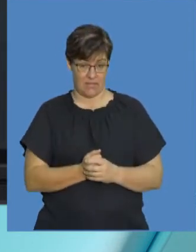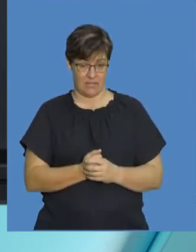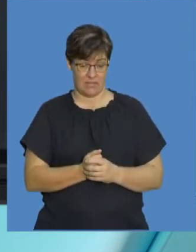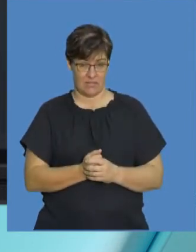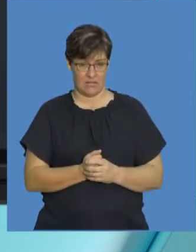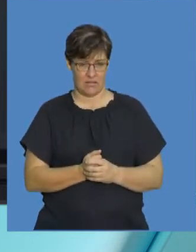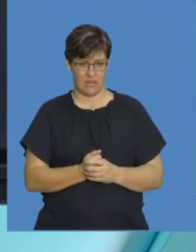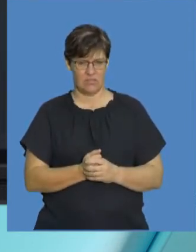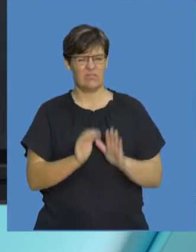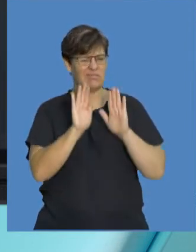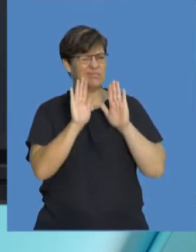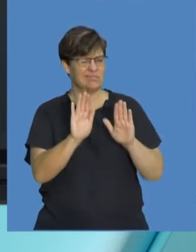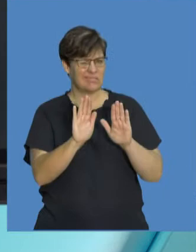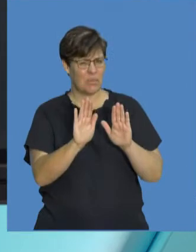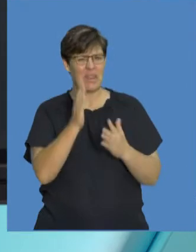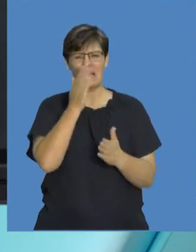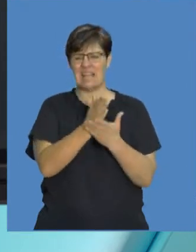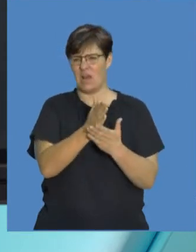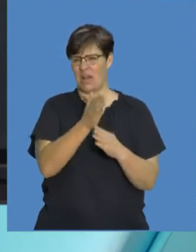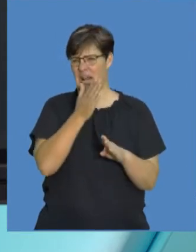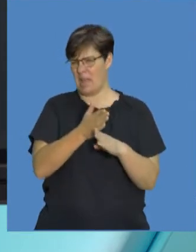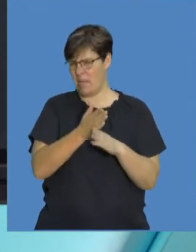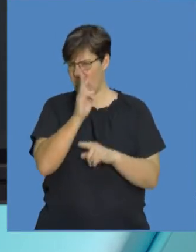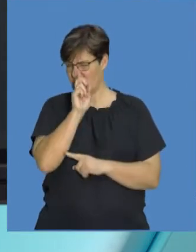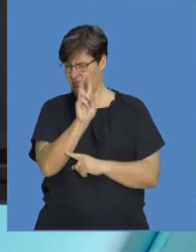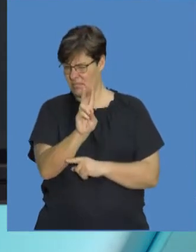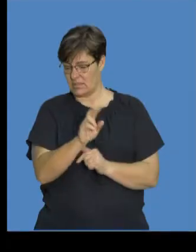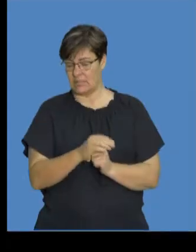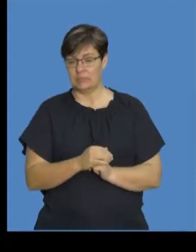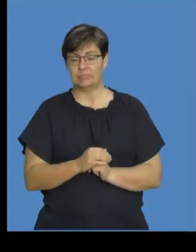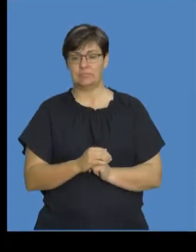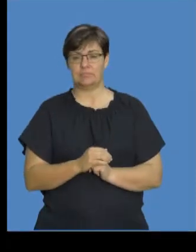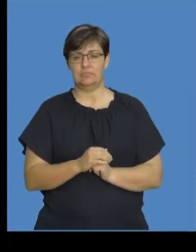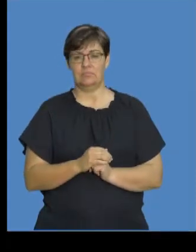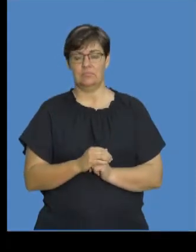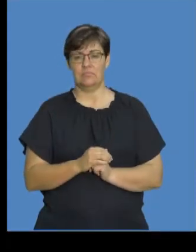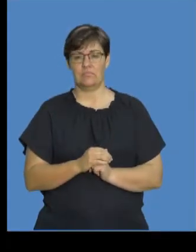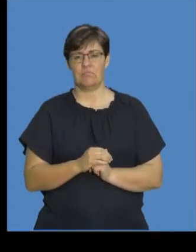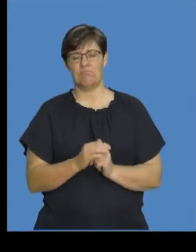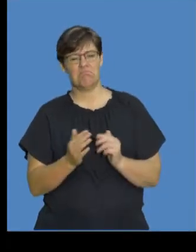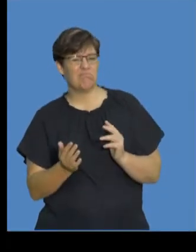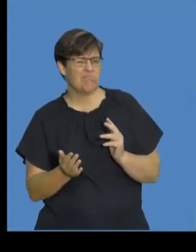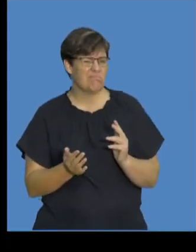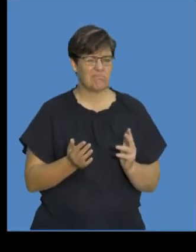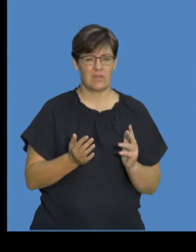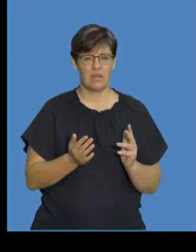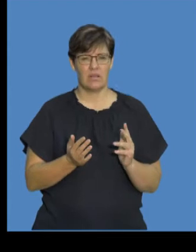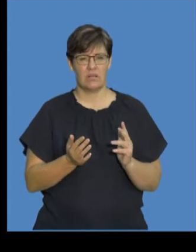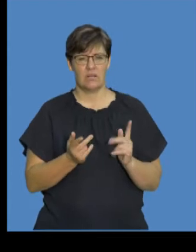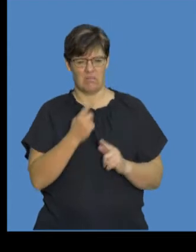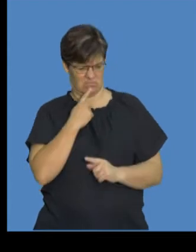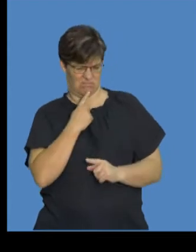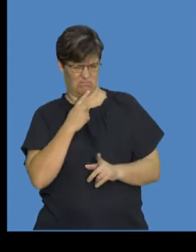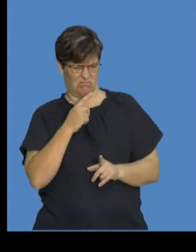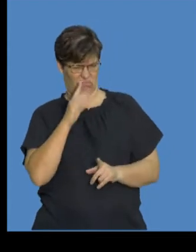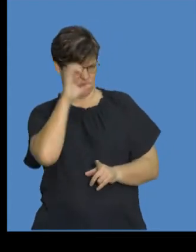just stop here with the direct labor, because I want you to see something that's may appear